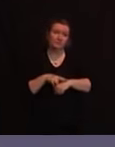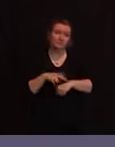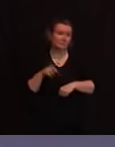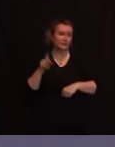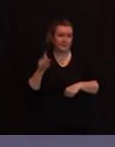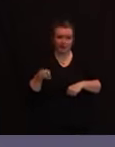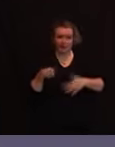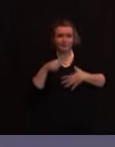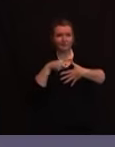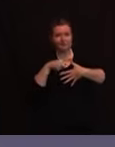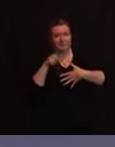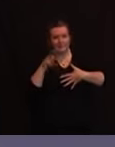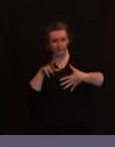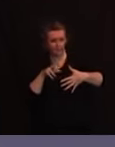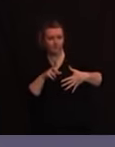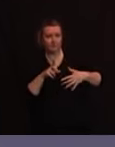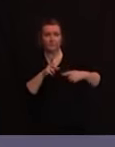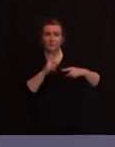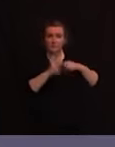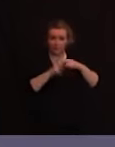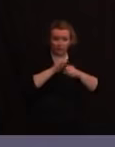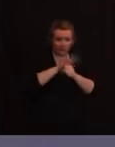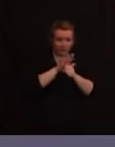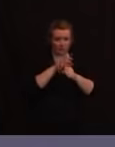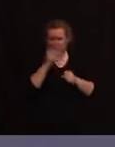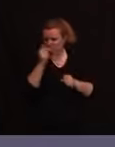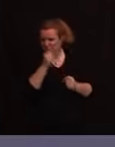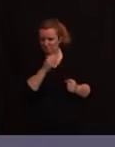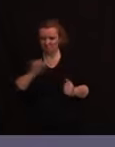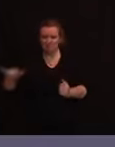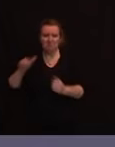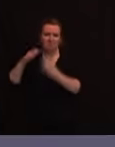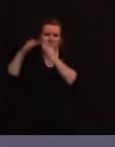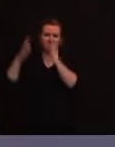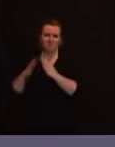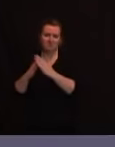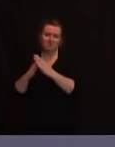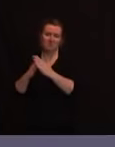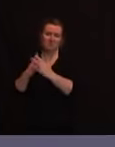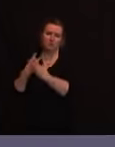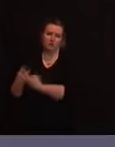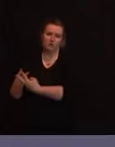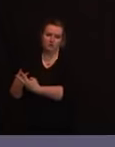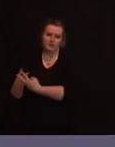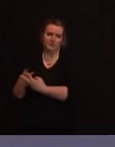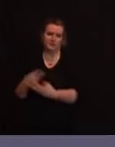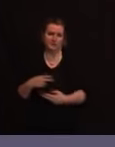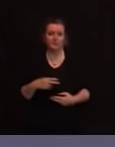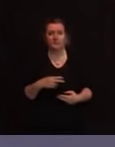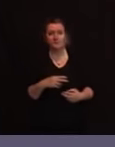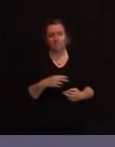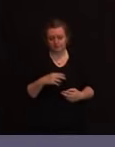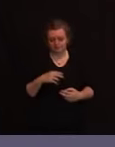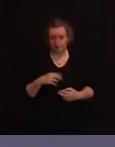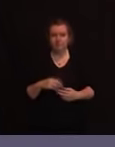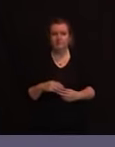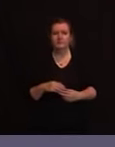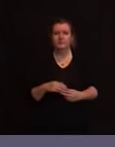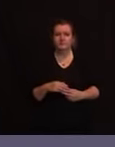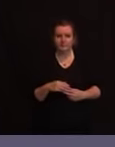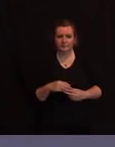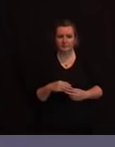ahead of the health care infrastructure and you throw gasoline on the fire inadvertently. So that's a little bit of an intermediate